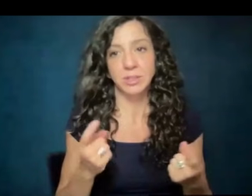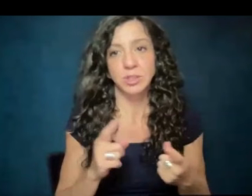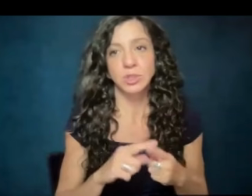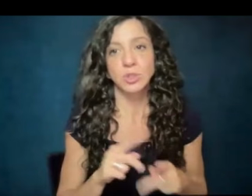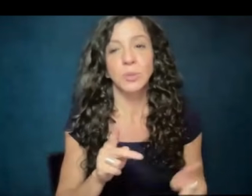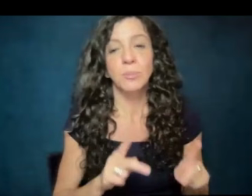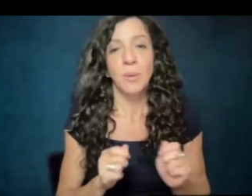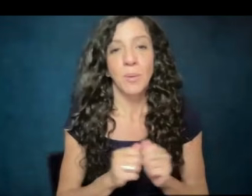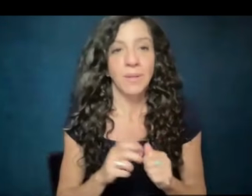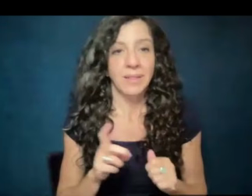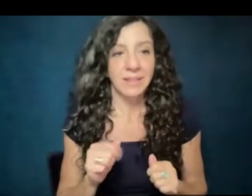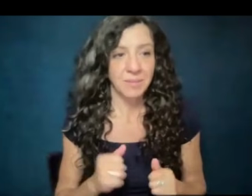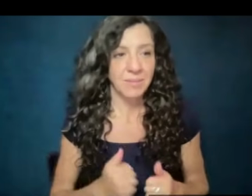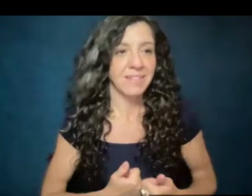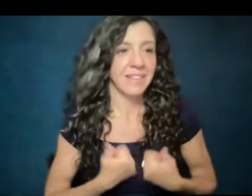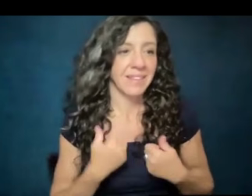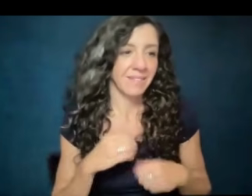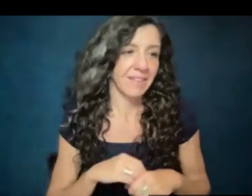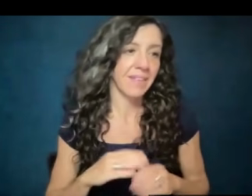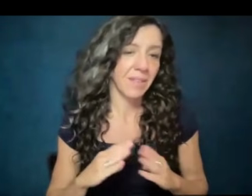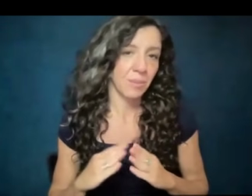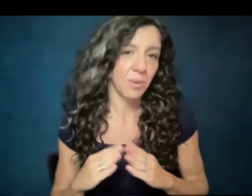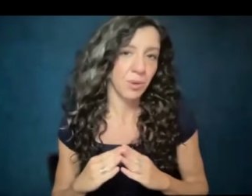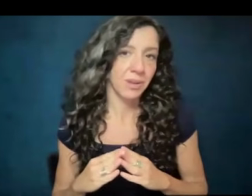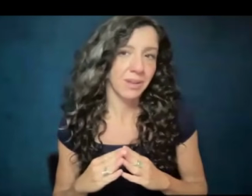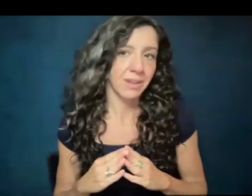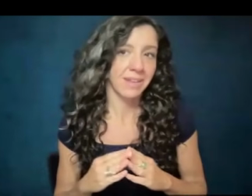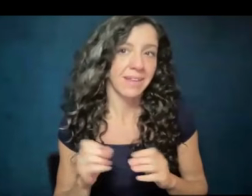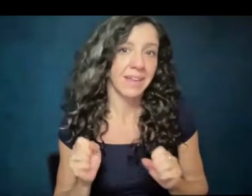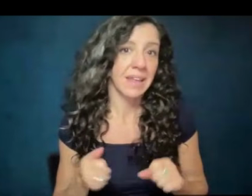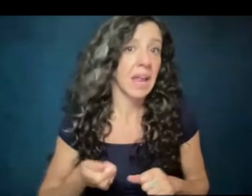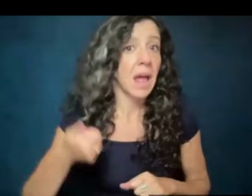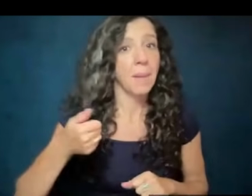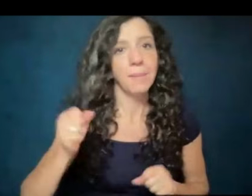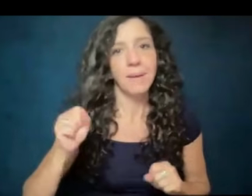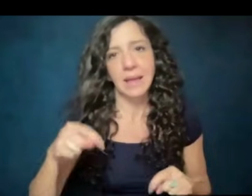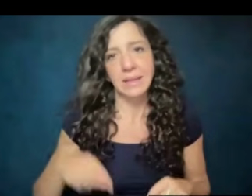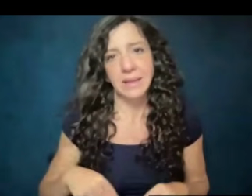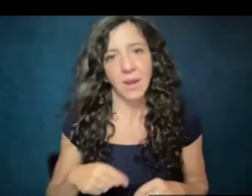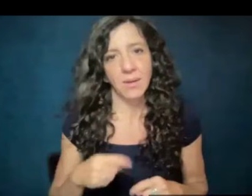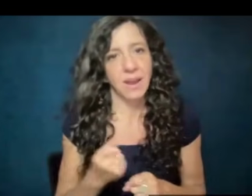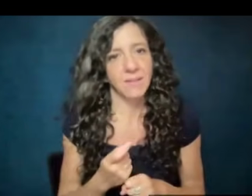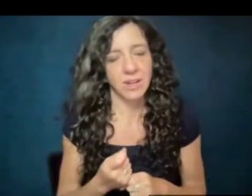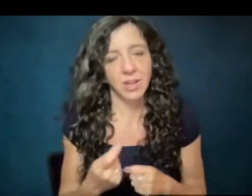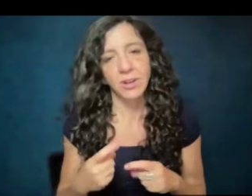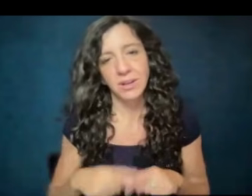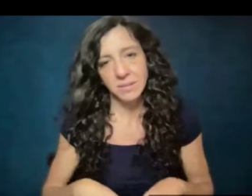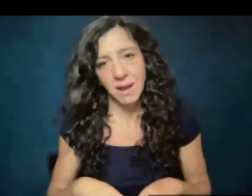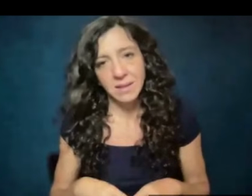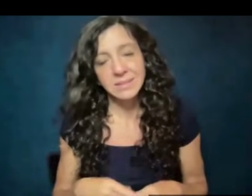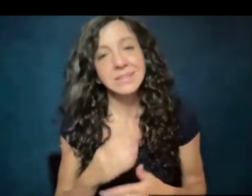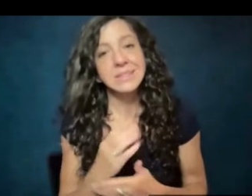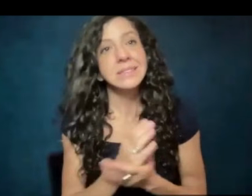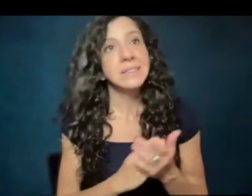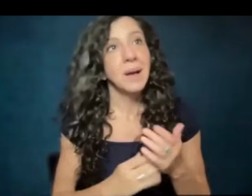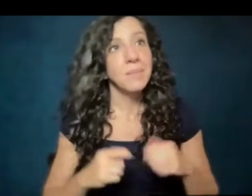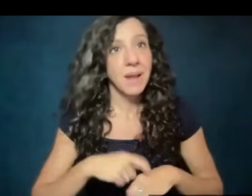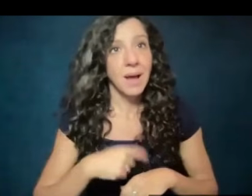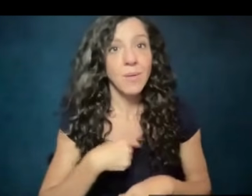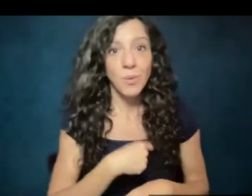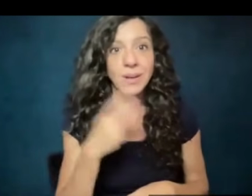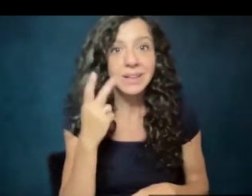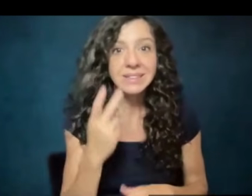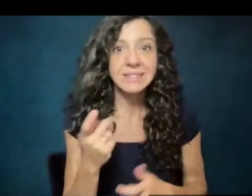with disabilities living in the community. That can go up and down every year. So there are times we do see